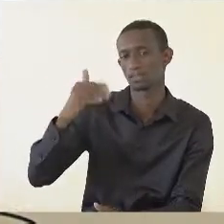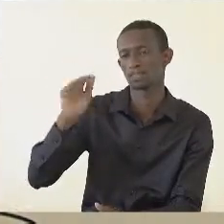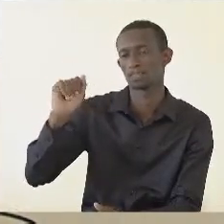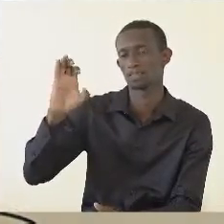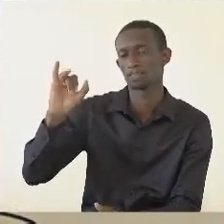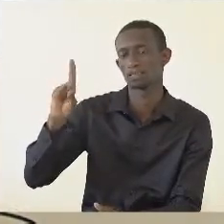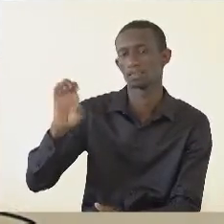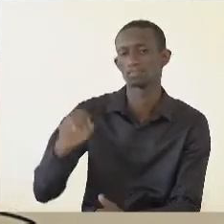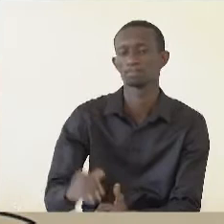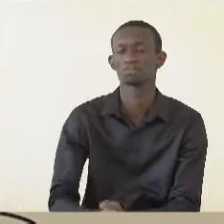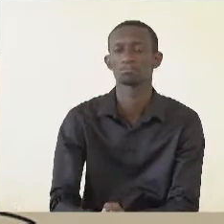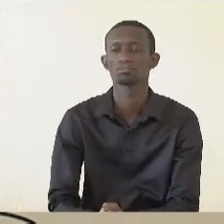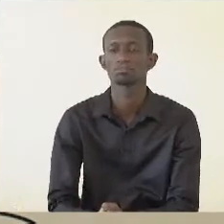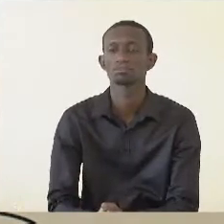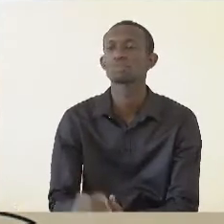acid.